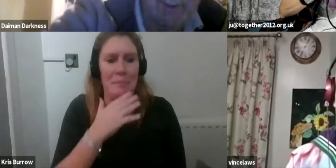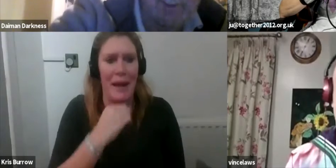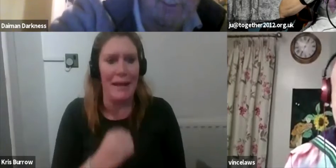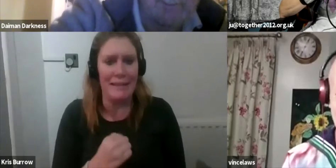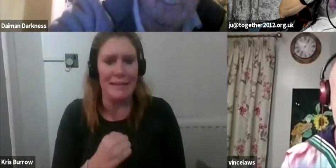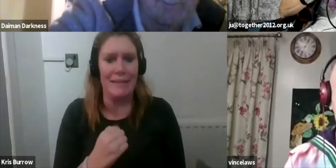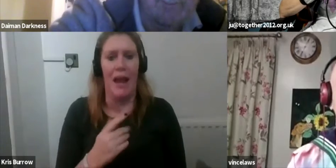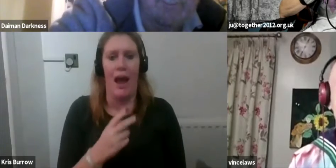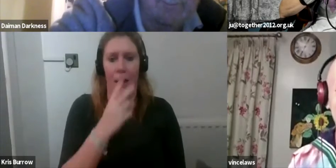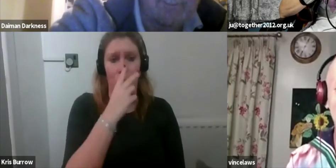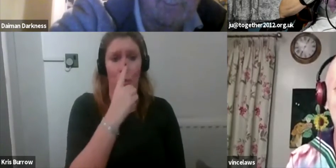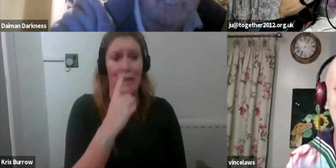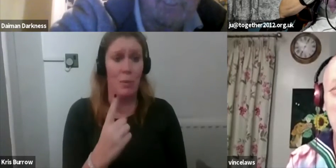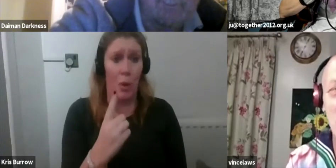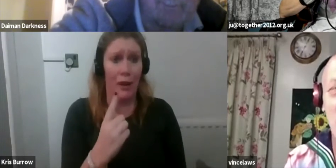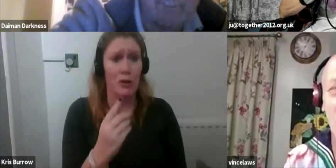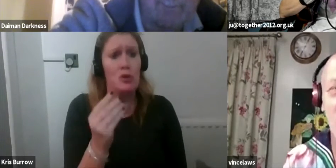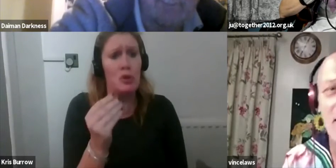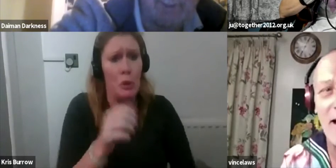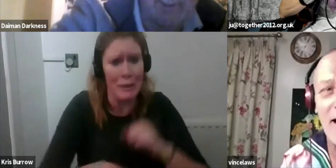on 60 next year.